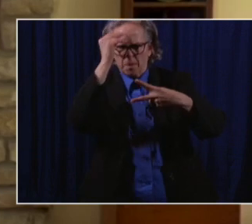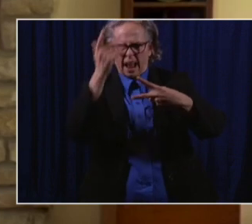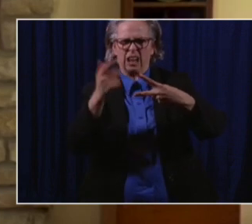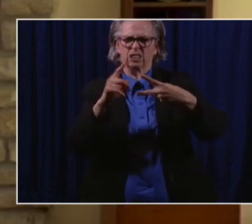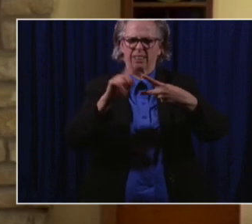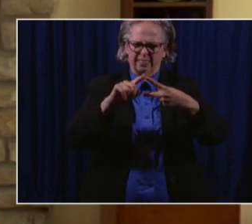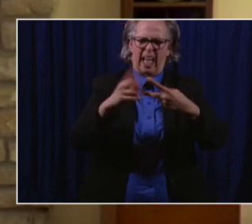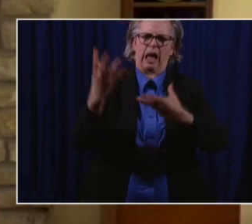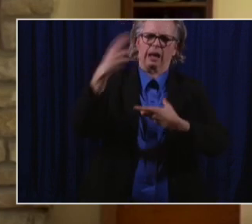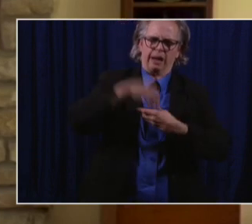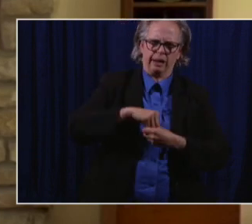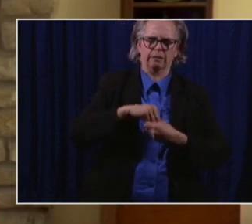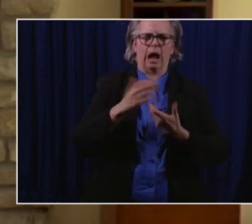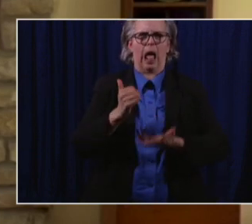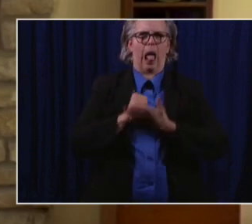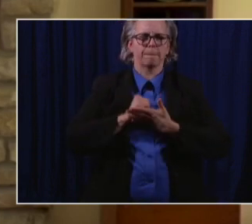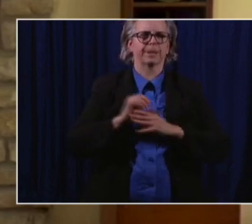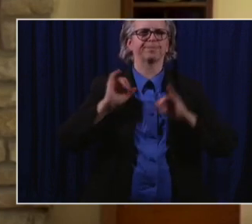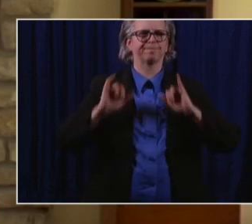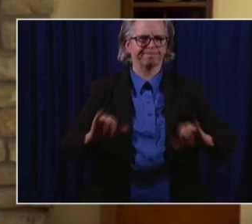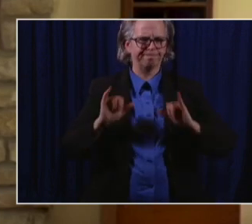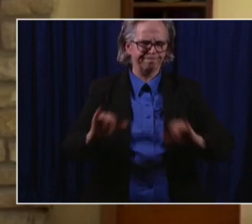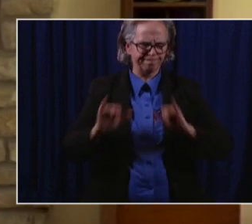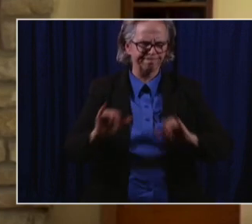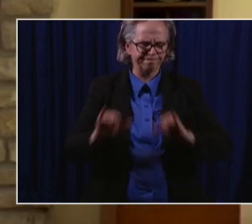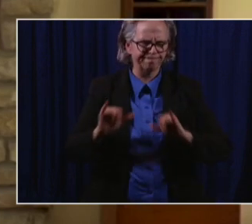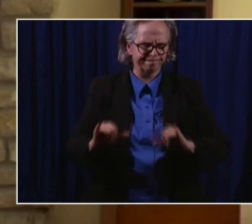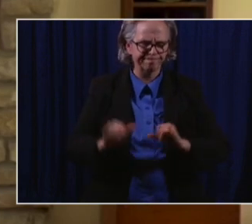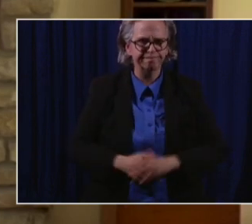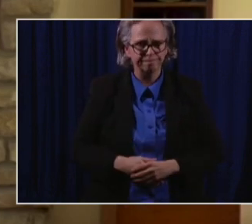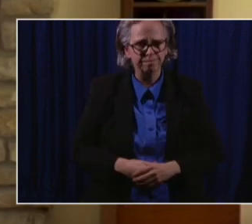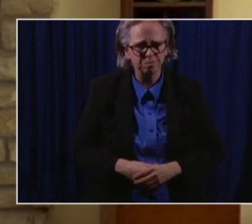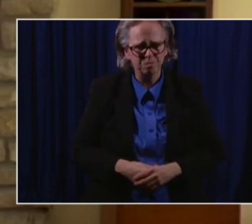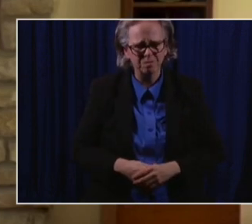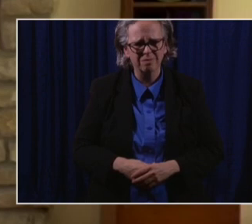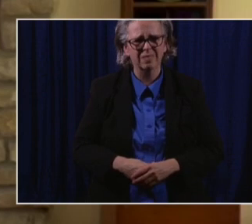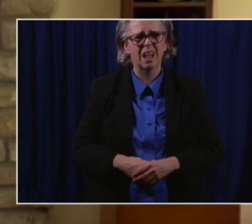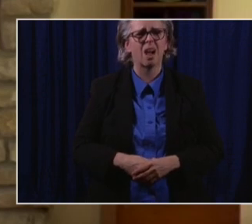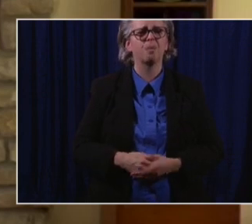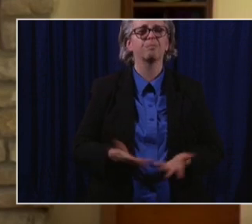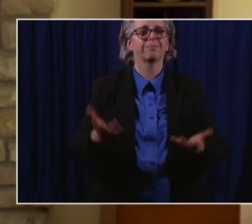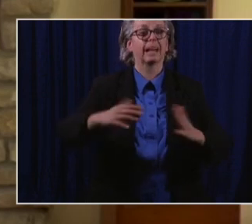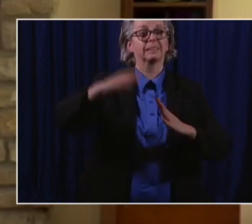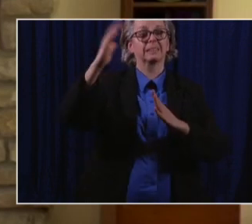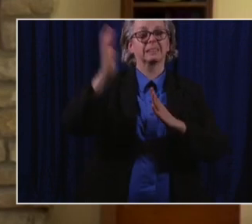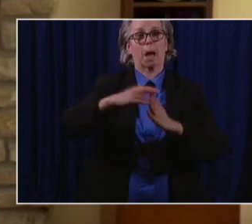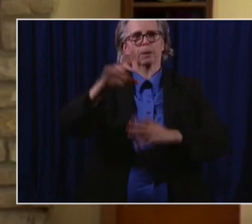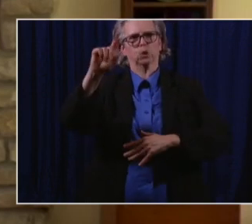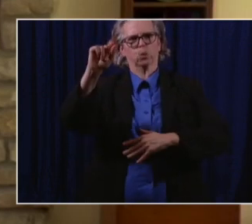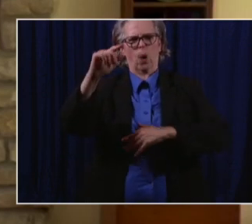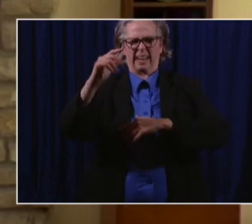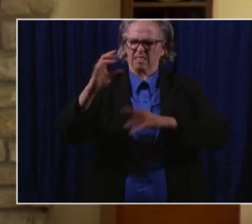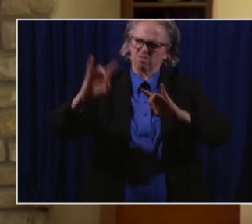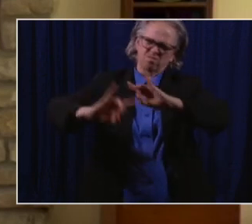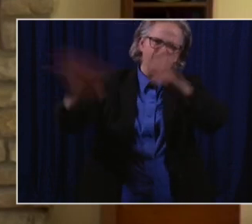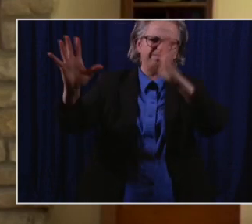in a different way to look at. Eric, let's go to our top 20 Ohio counties ranked by highest occurrence.